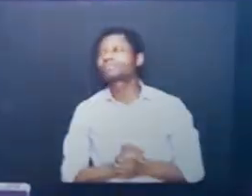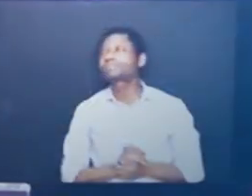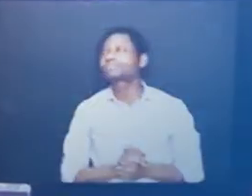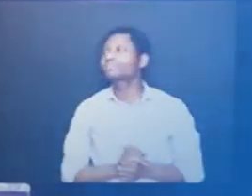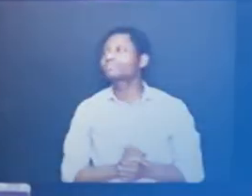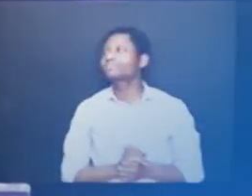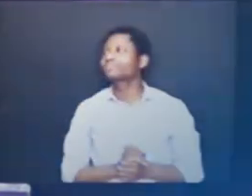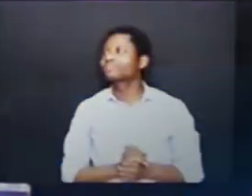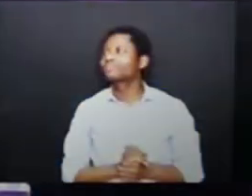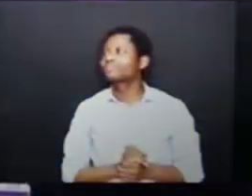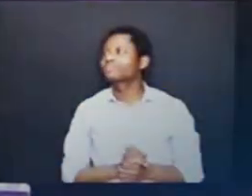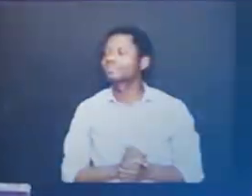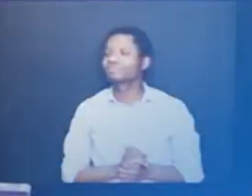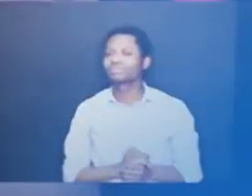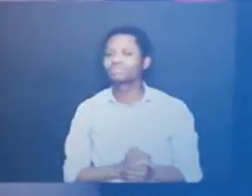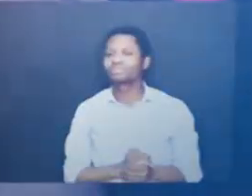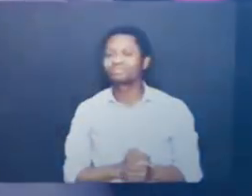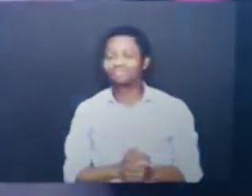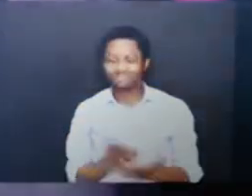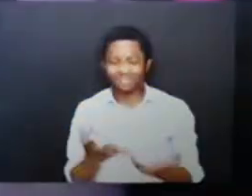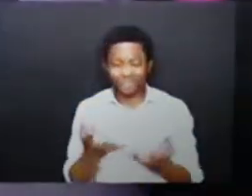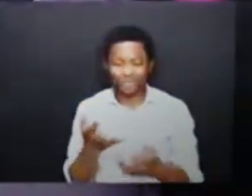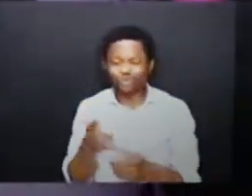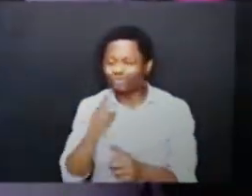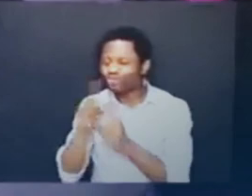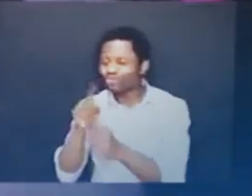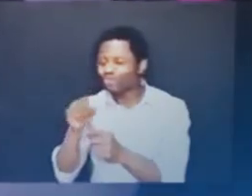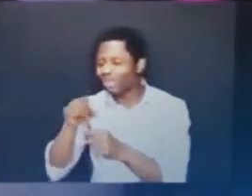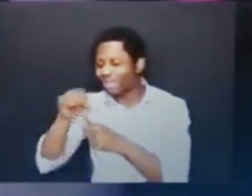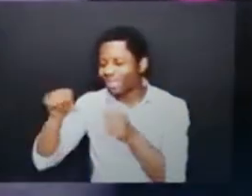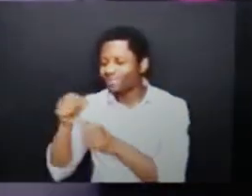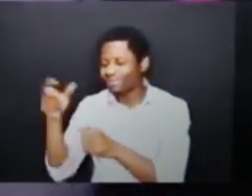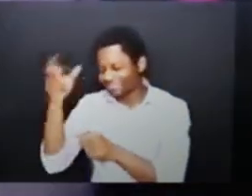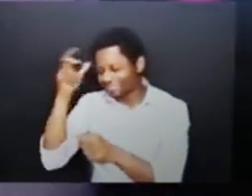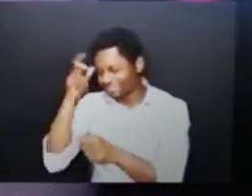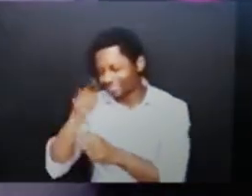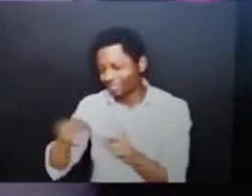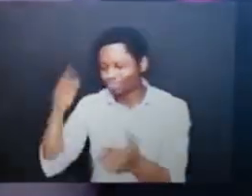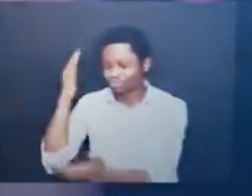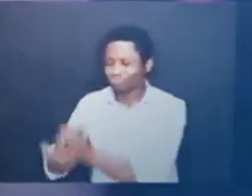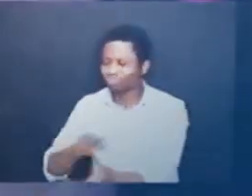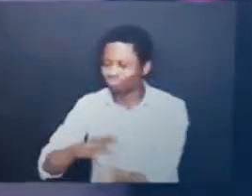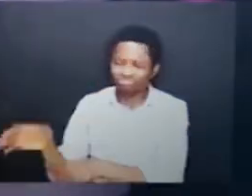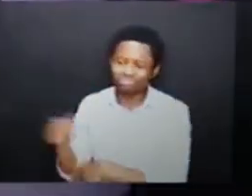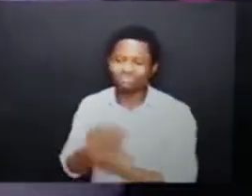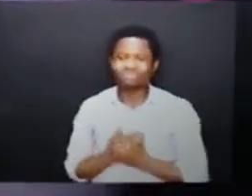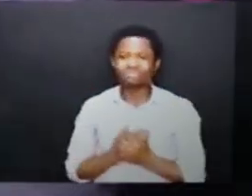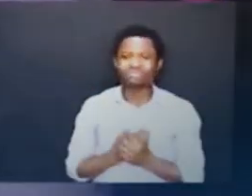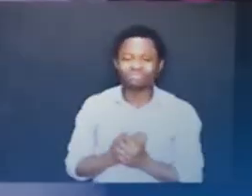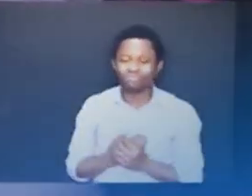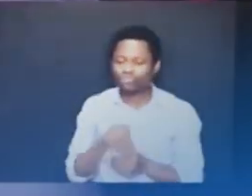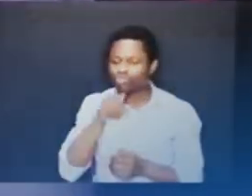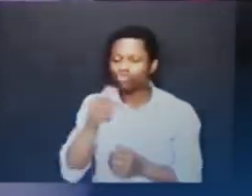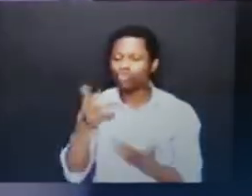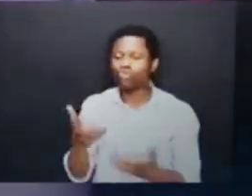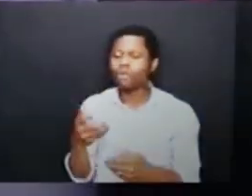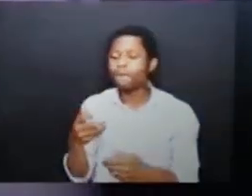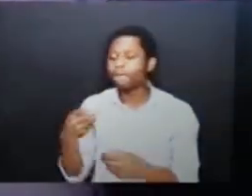I wanted to talk about Satan, but I'll stop. I don't want to make him popular.